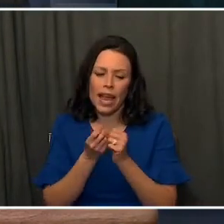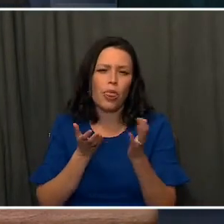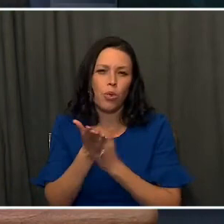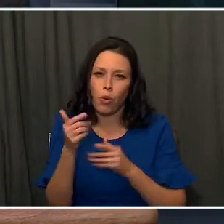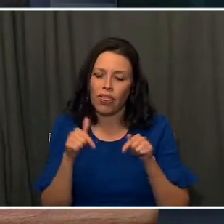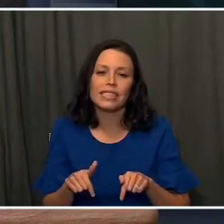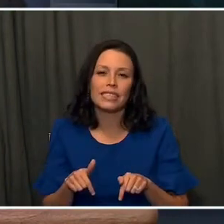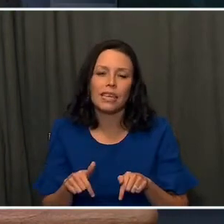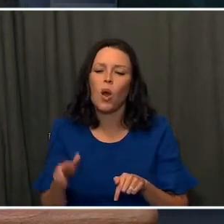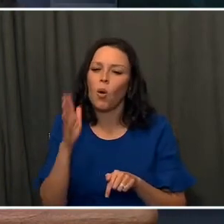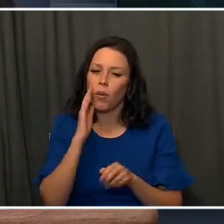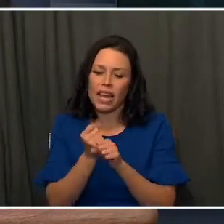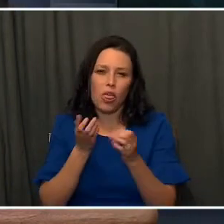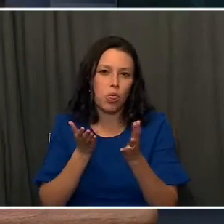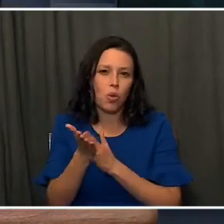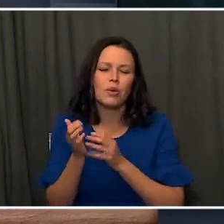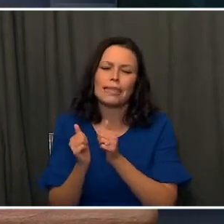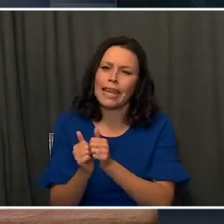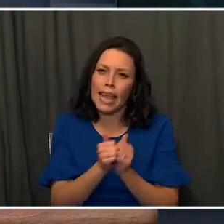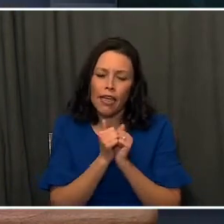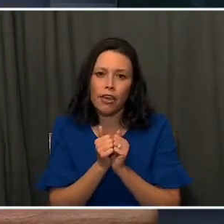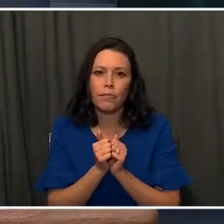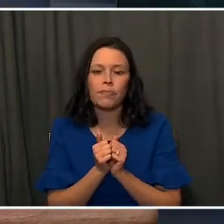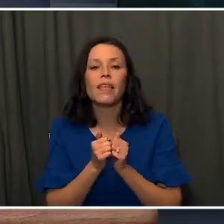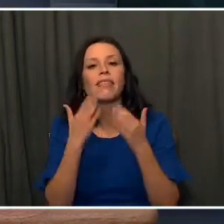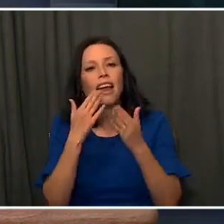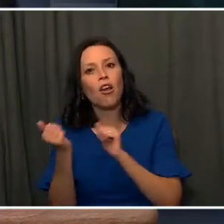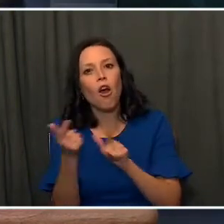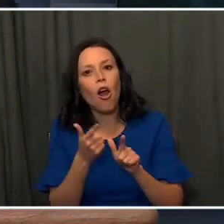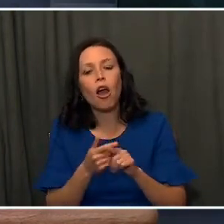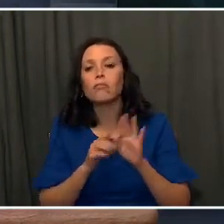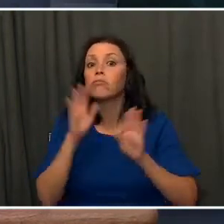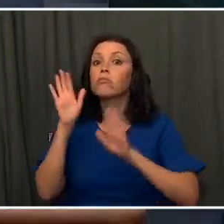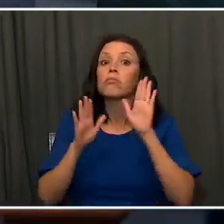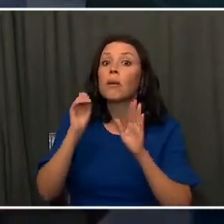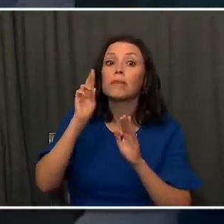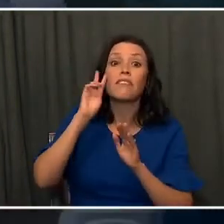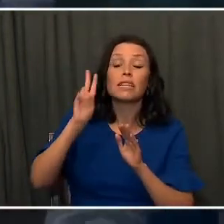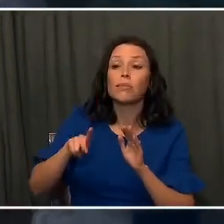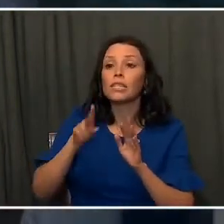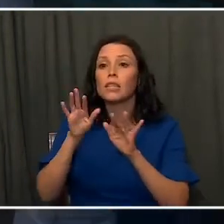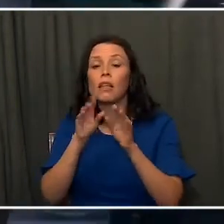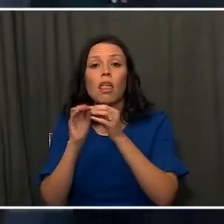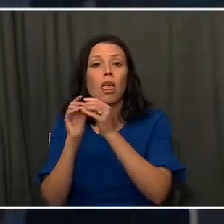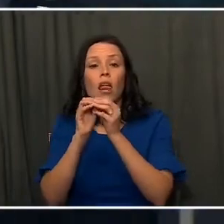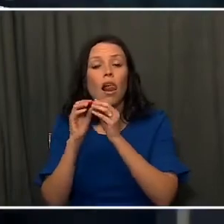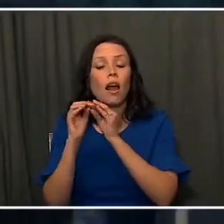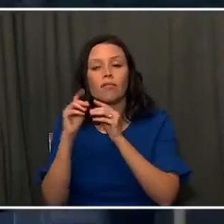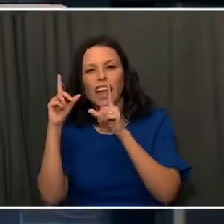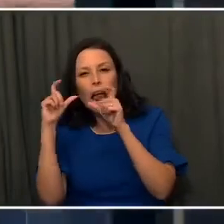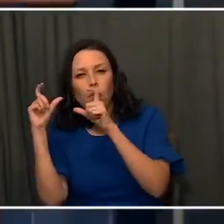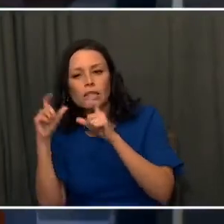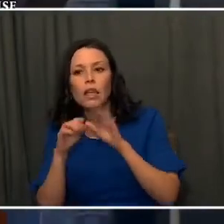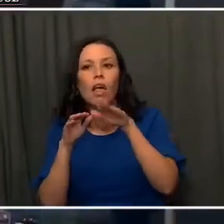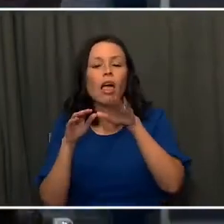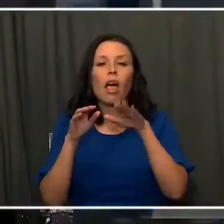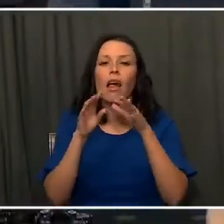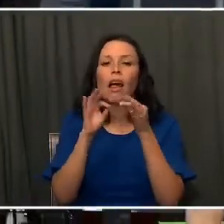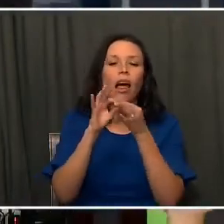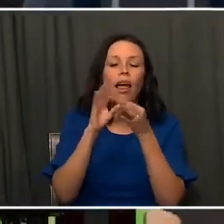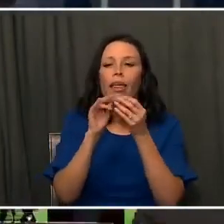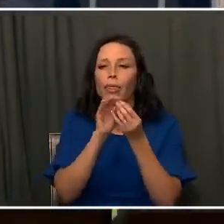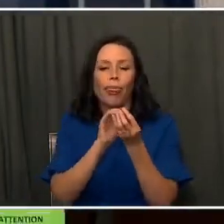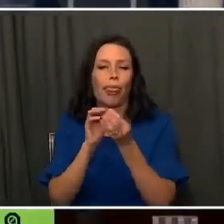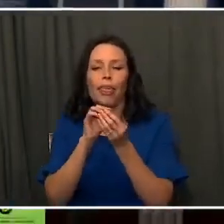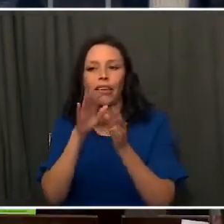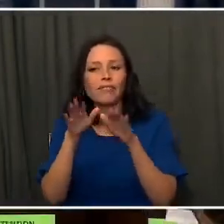this, and we will get through this together. Mr. Vice President, Thank you all. Mr. Vice President, you are going to take questions, aren't you? So are you not hurting the